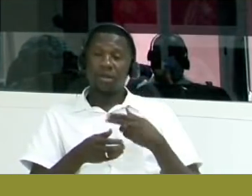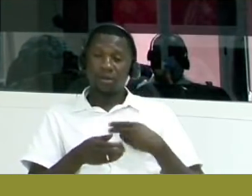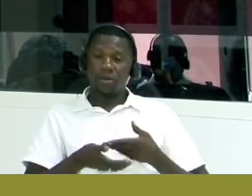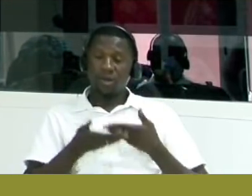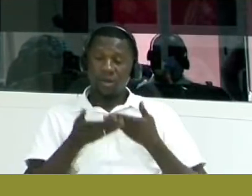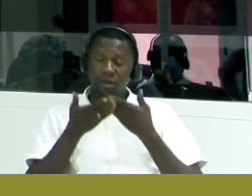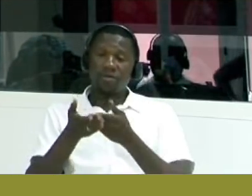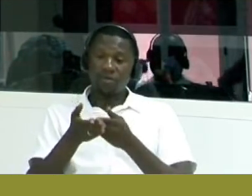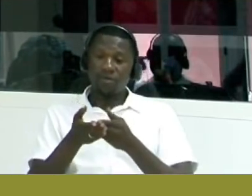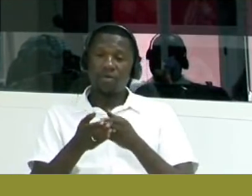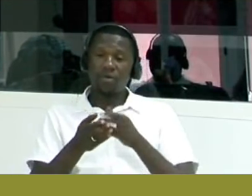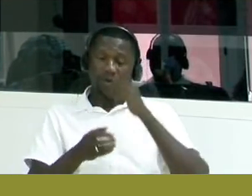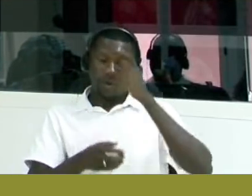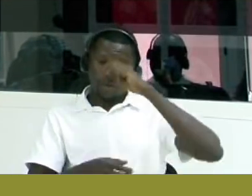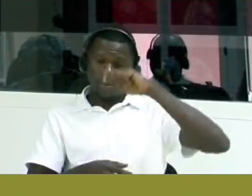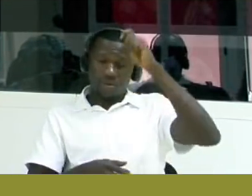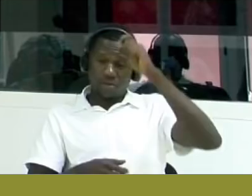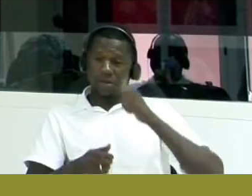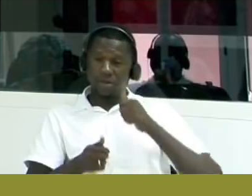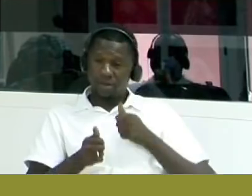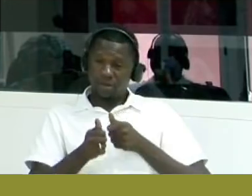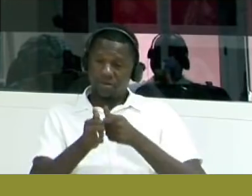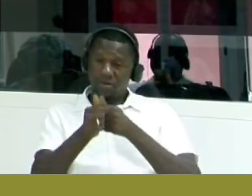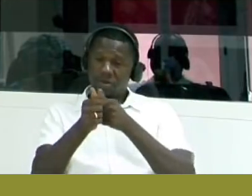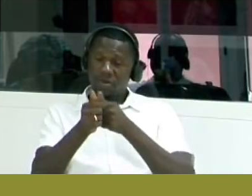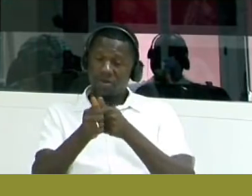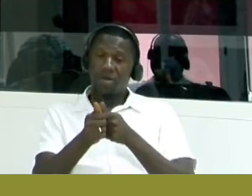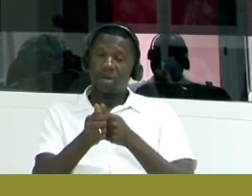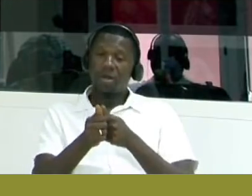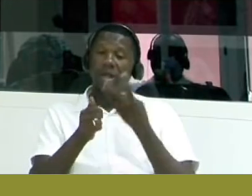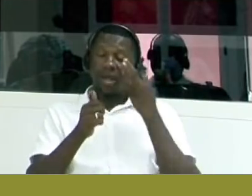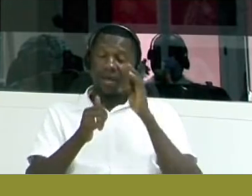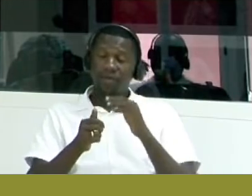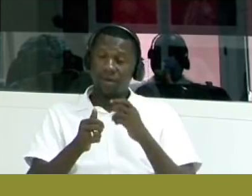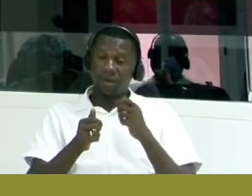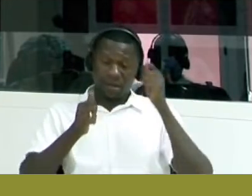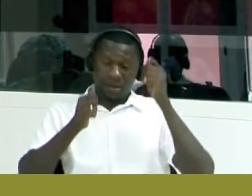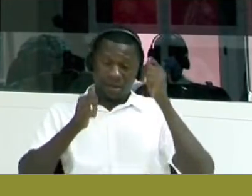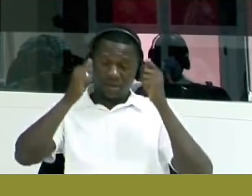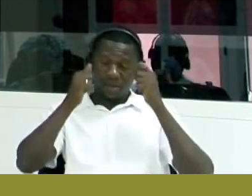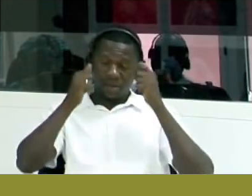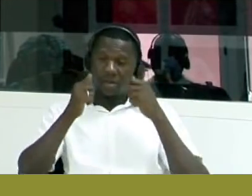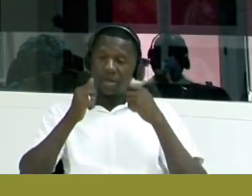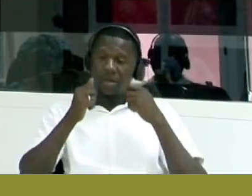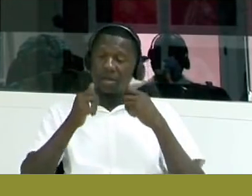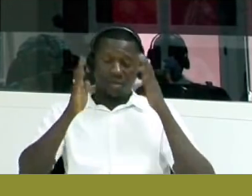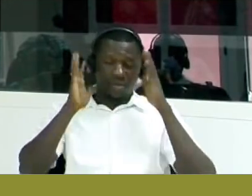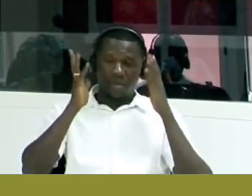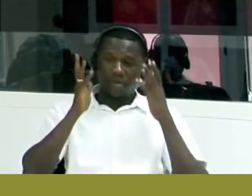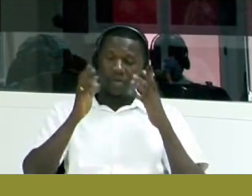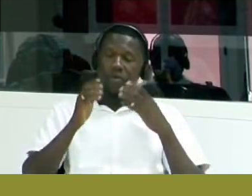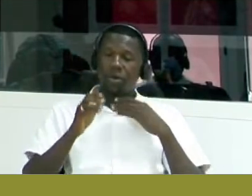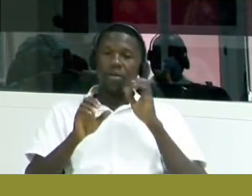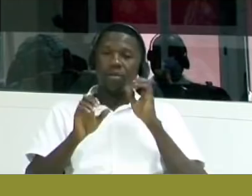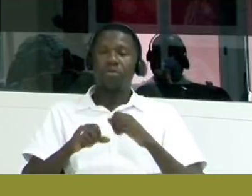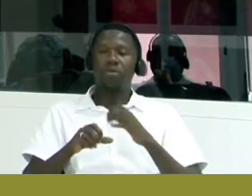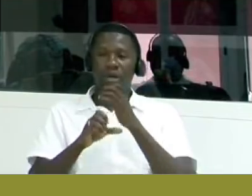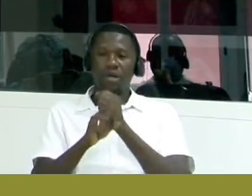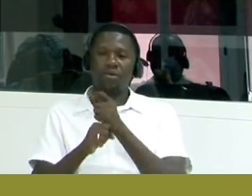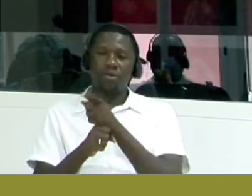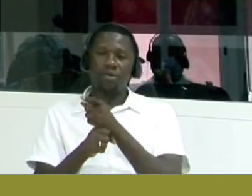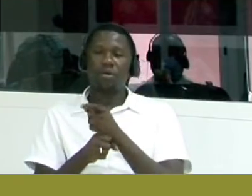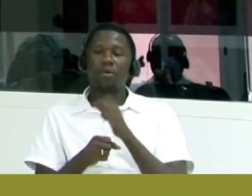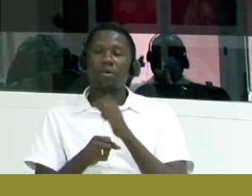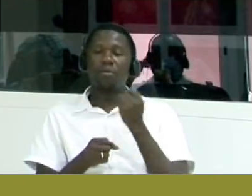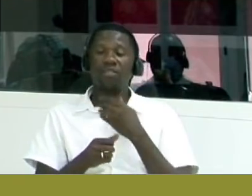police escort, so that if the demonstration gets out of hand, we'll be able to assist you. Because if it does